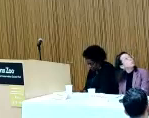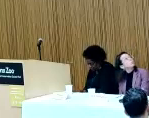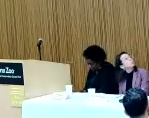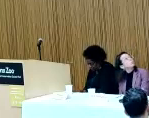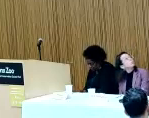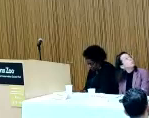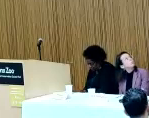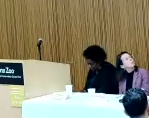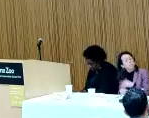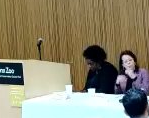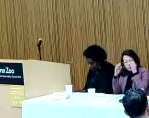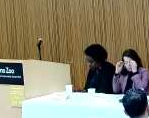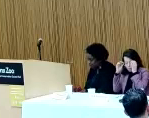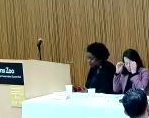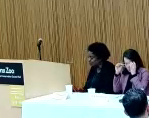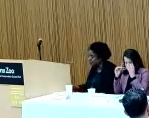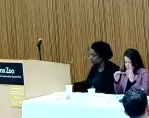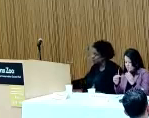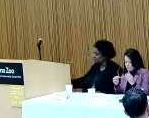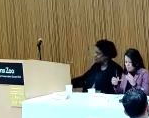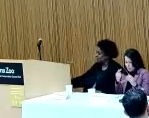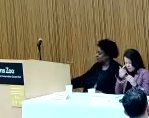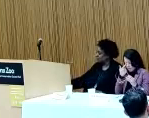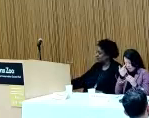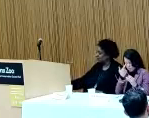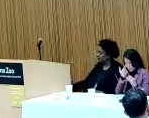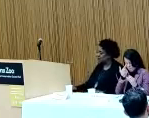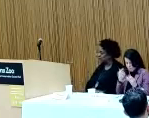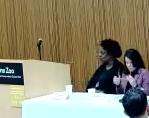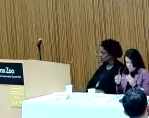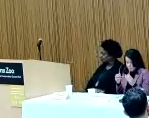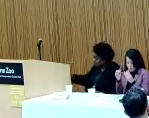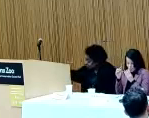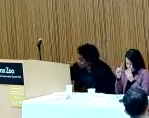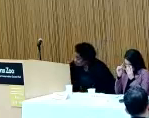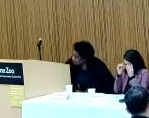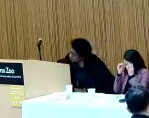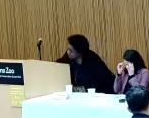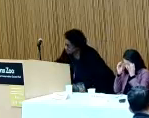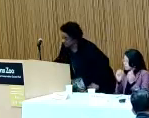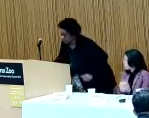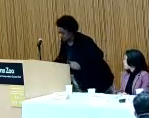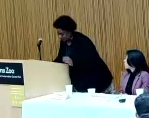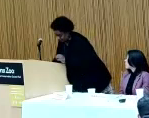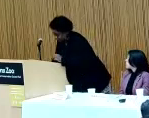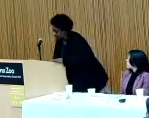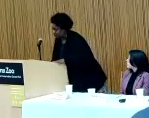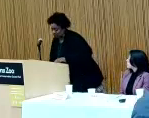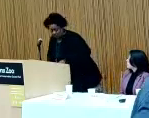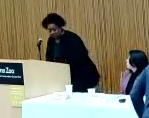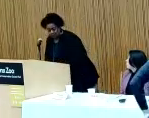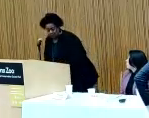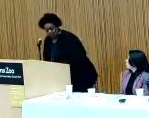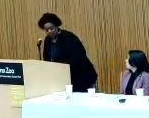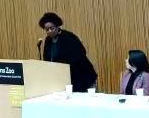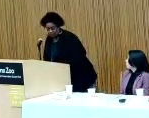absolutely there for all how will you participate in commemorating the 50th anniversary of the fair housing act